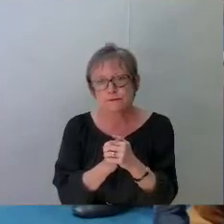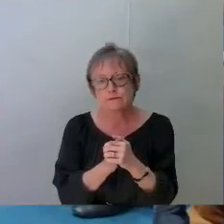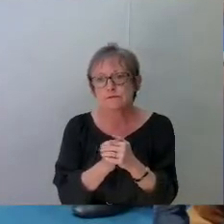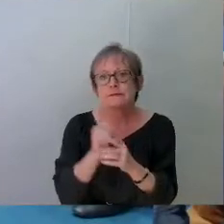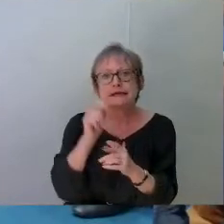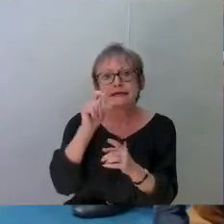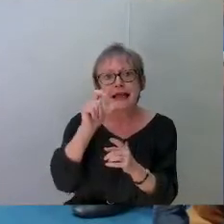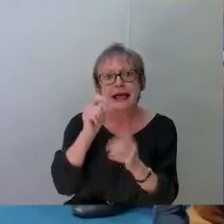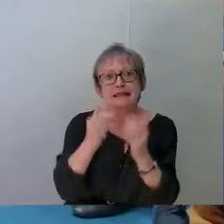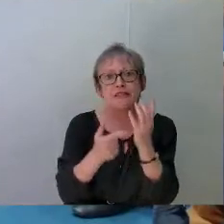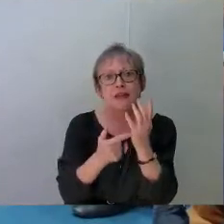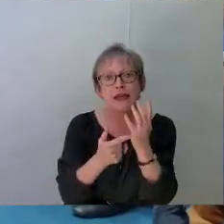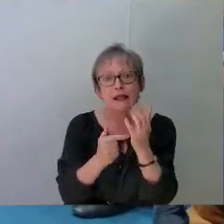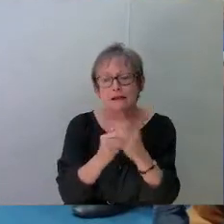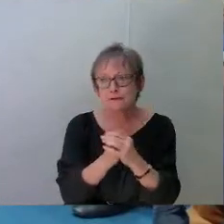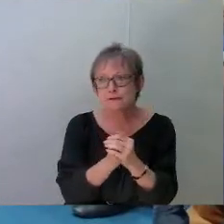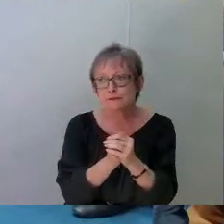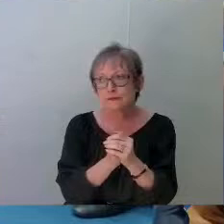Celeste Tay.